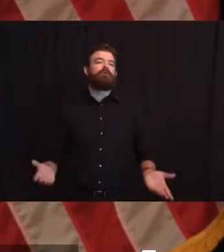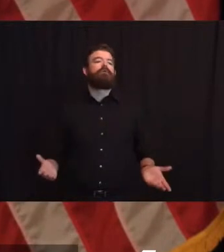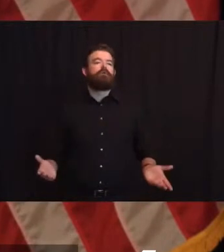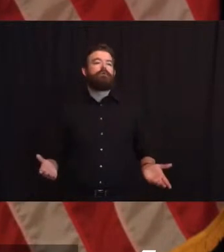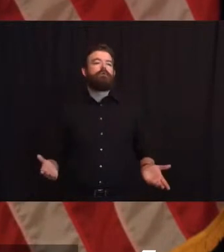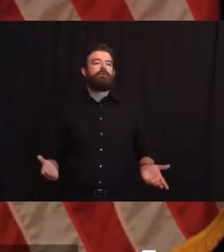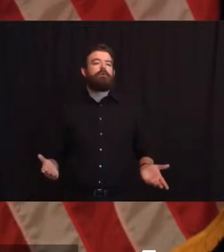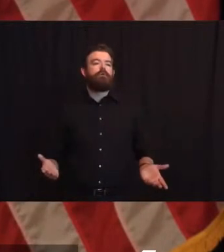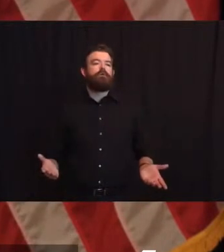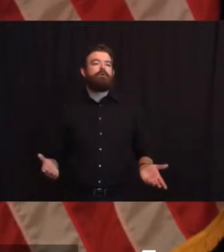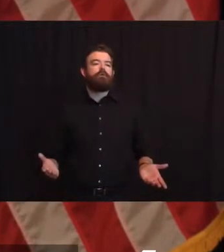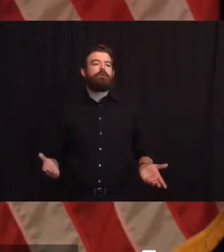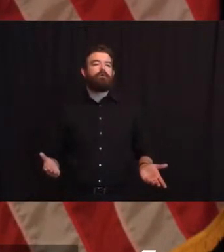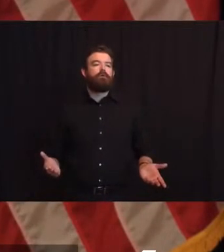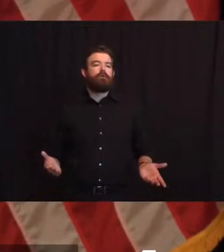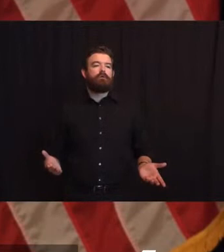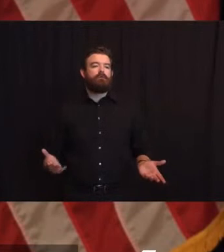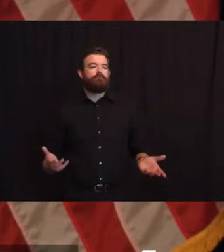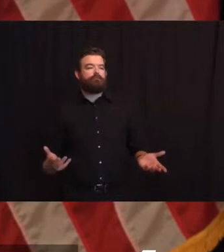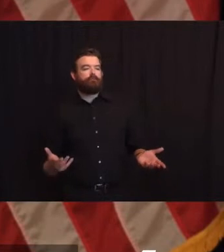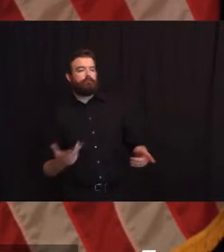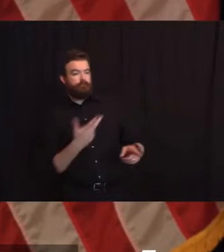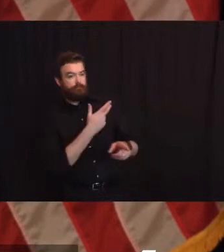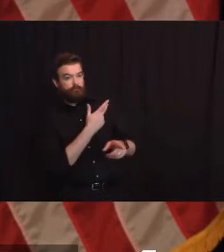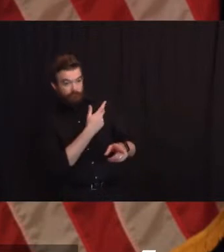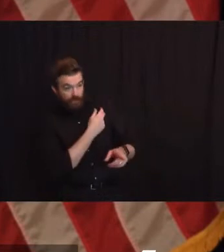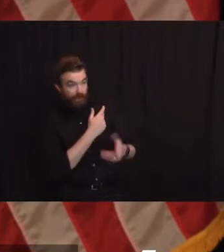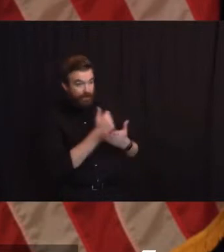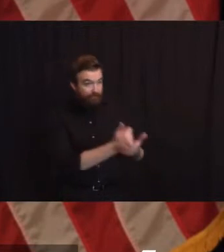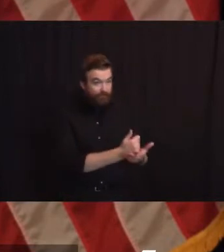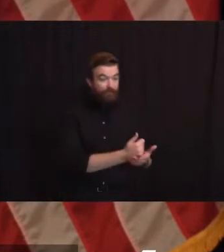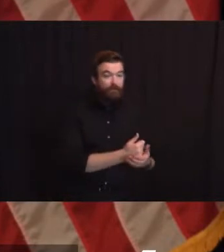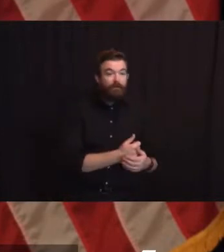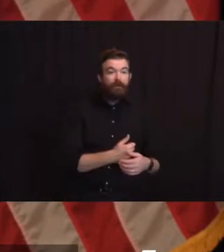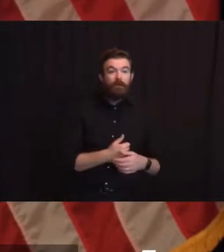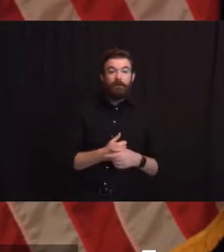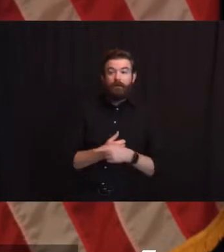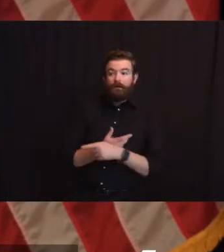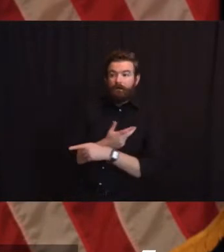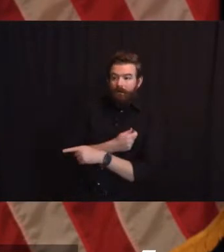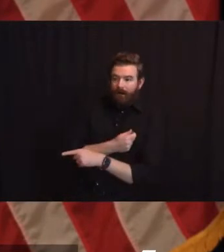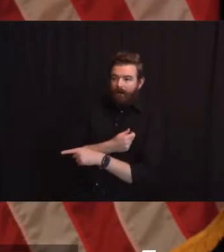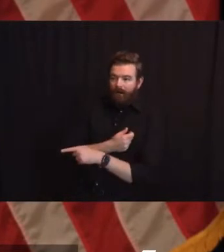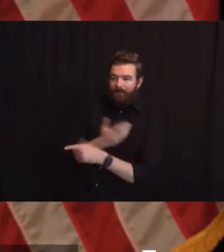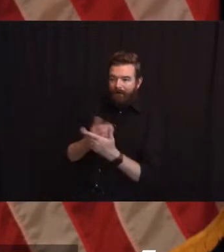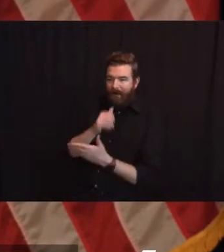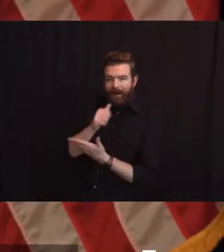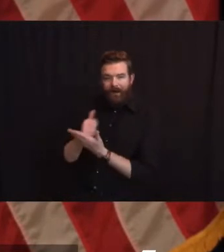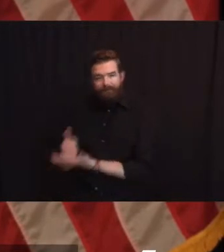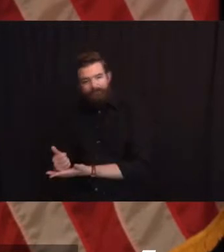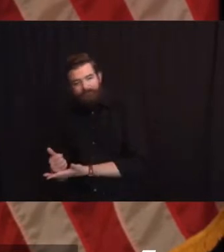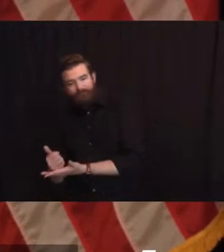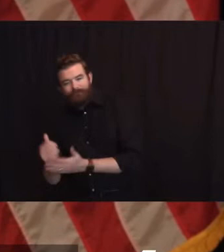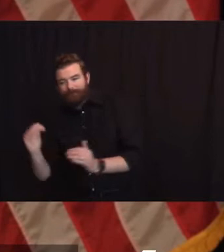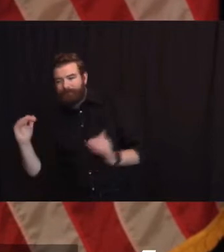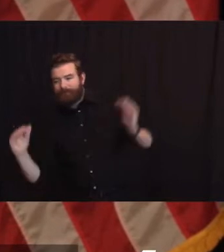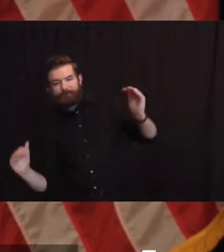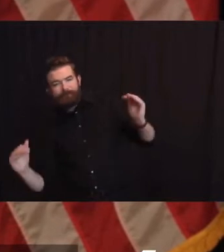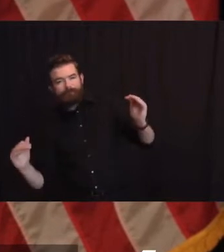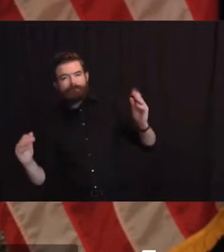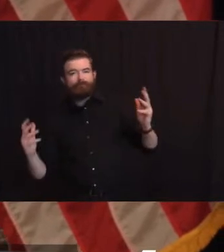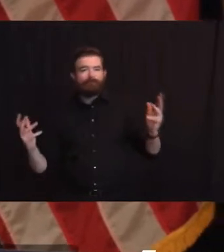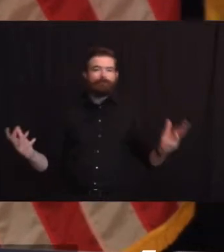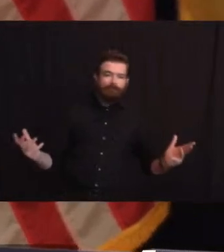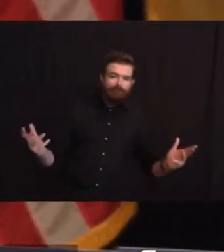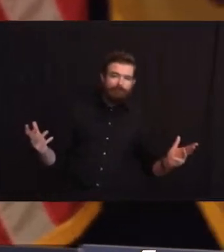other individuals who would have a better response from the vaccine. I noticed you didn't talk about your hardy governor